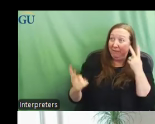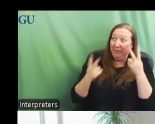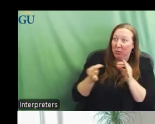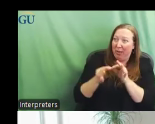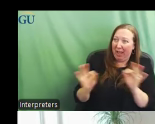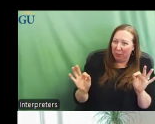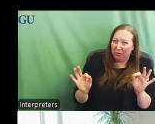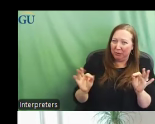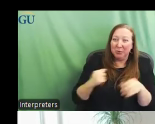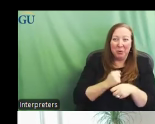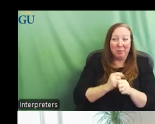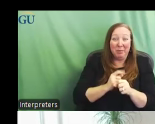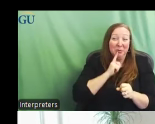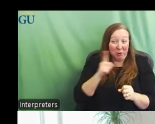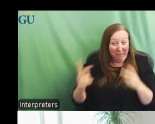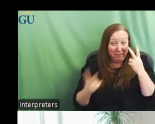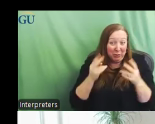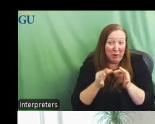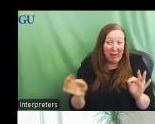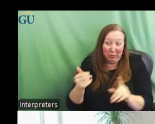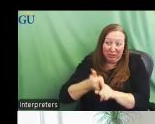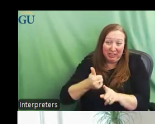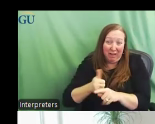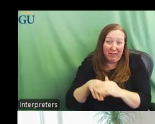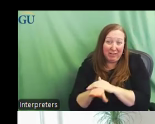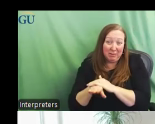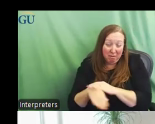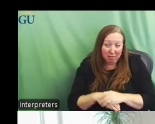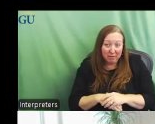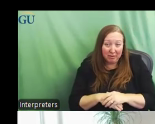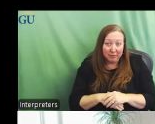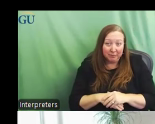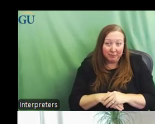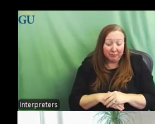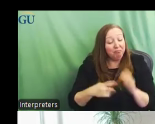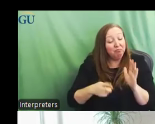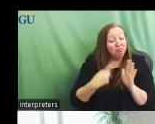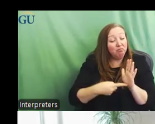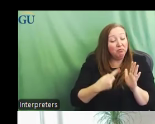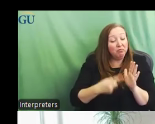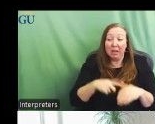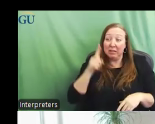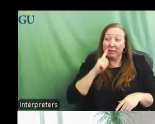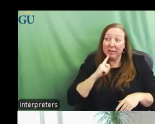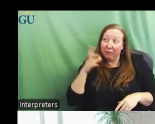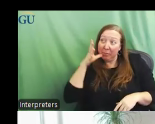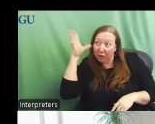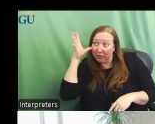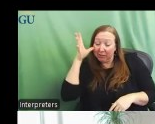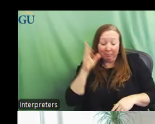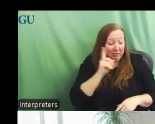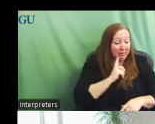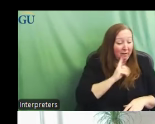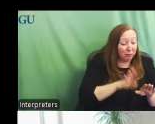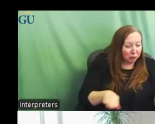around them is also accessible. So a lot of times we may look to deaf parents of deaf children for some strategies to